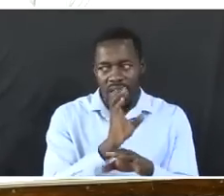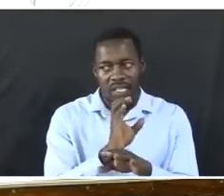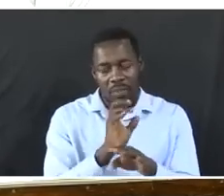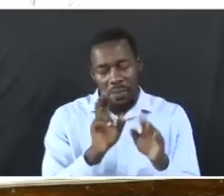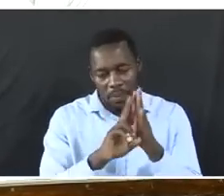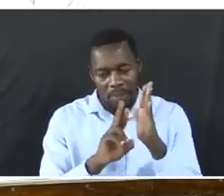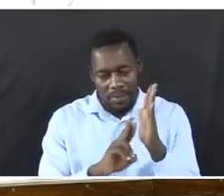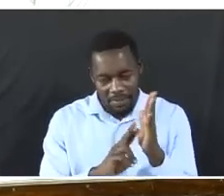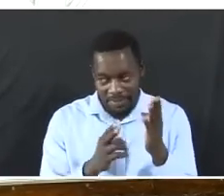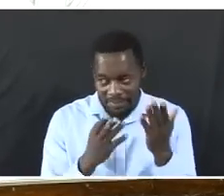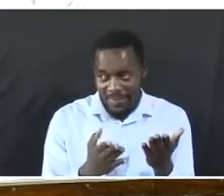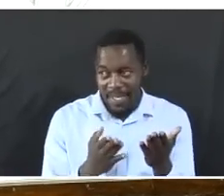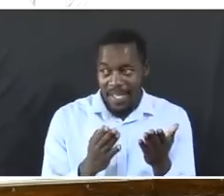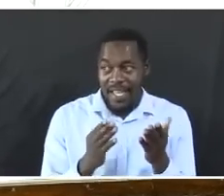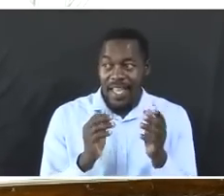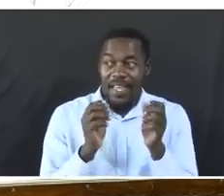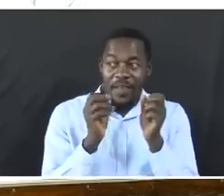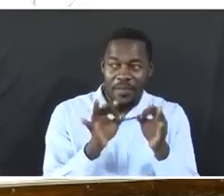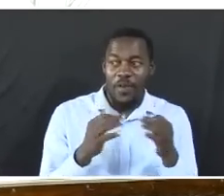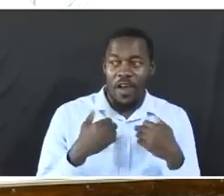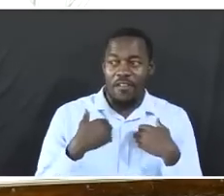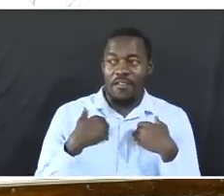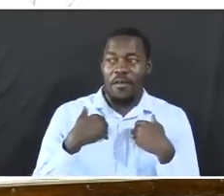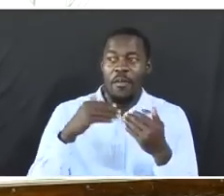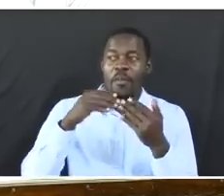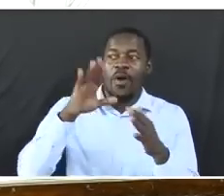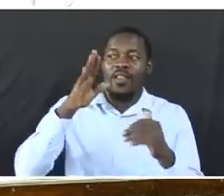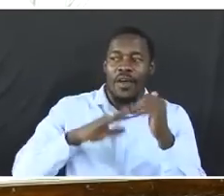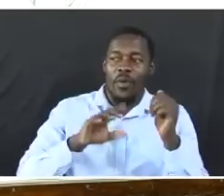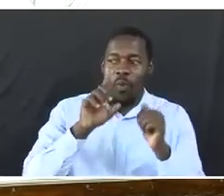loggerheads with the church.